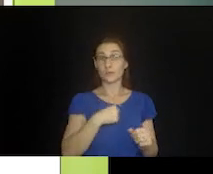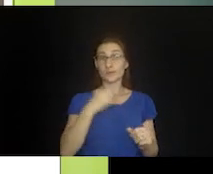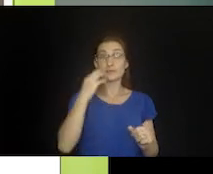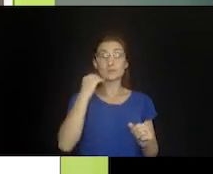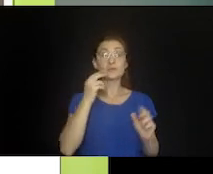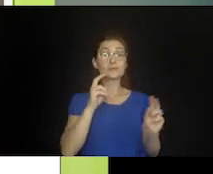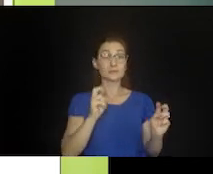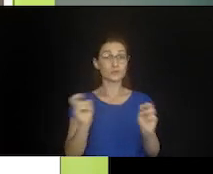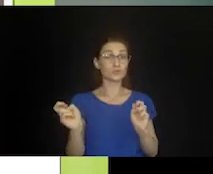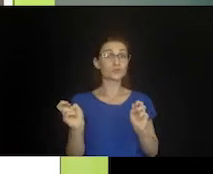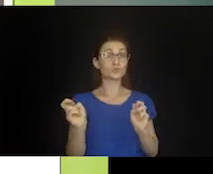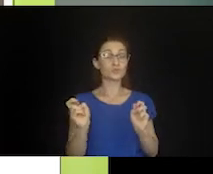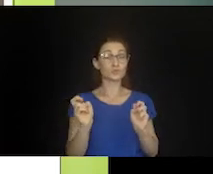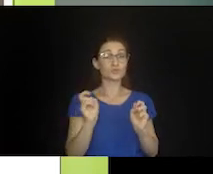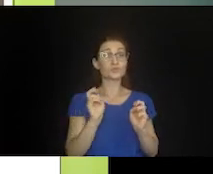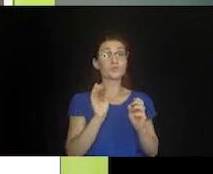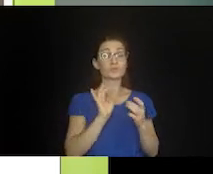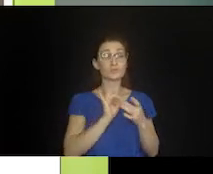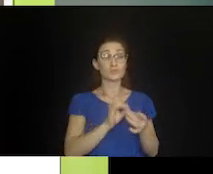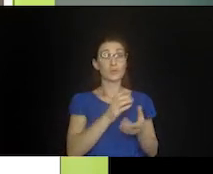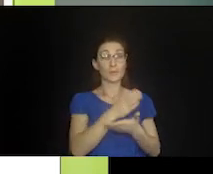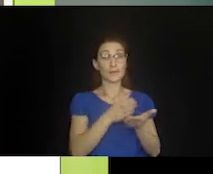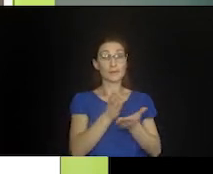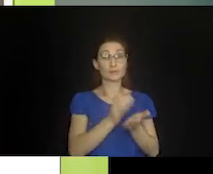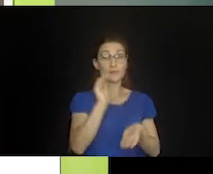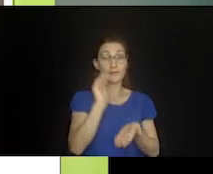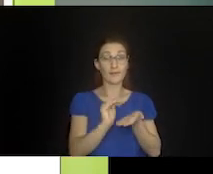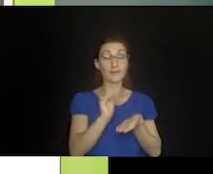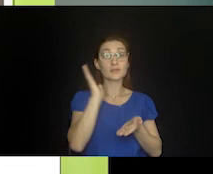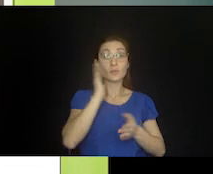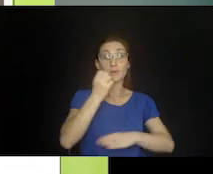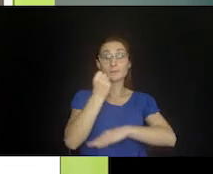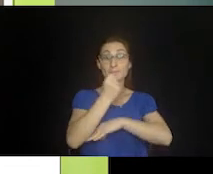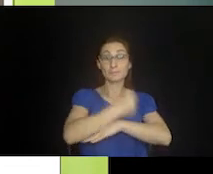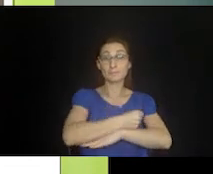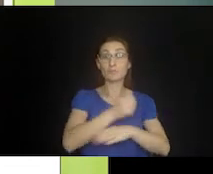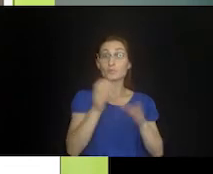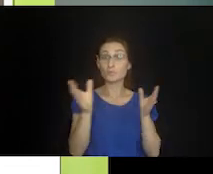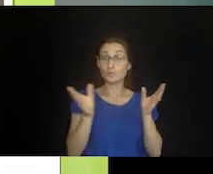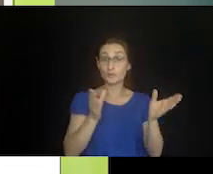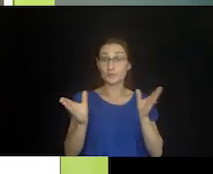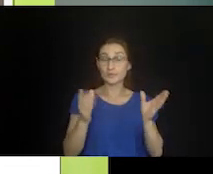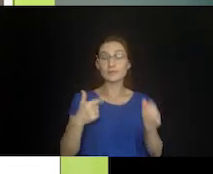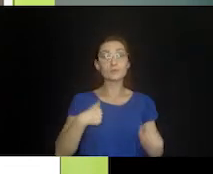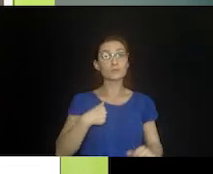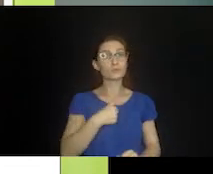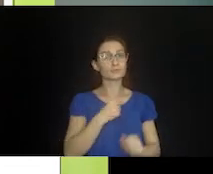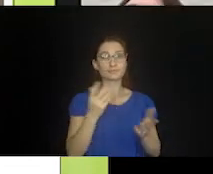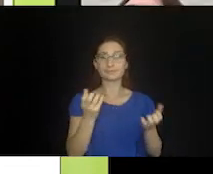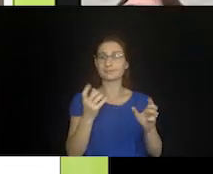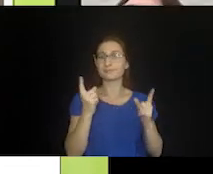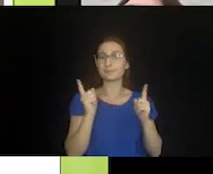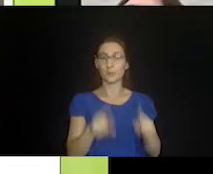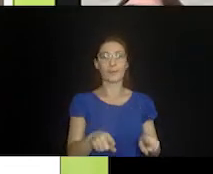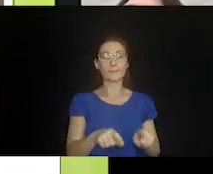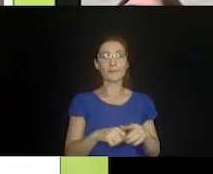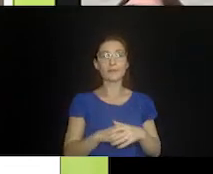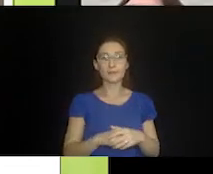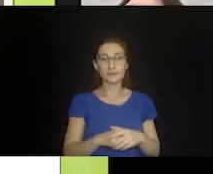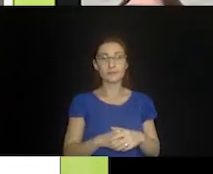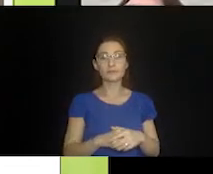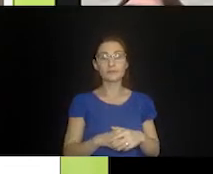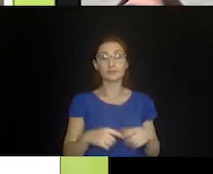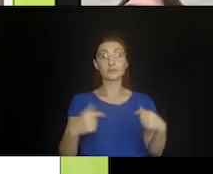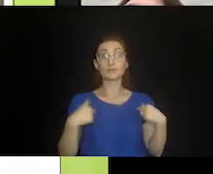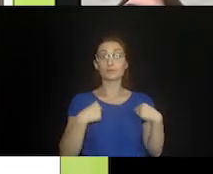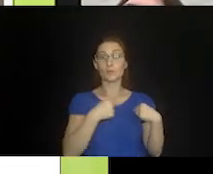we had issues with the budget cuts, because they were going to close down some of our services, and we did not want